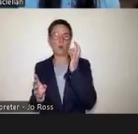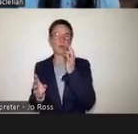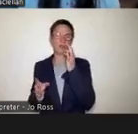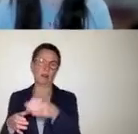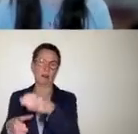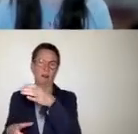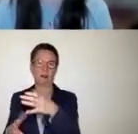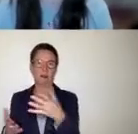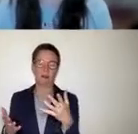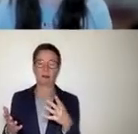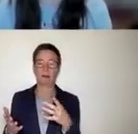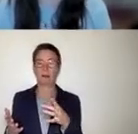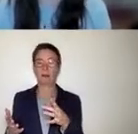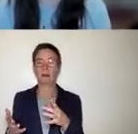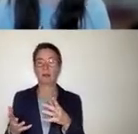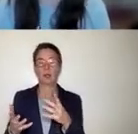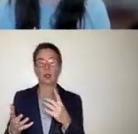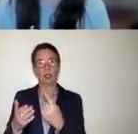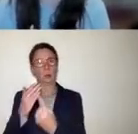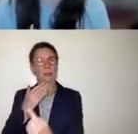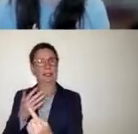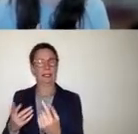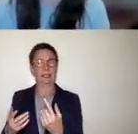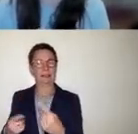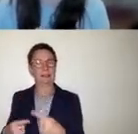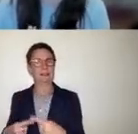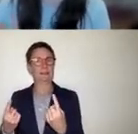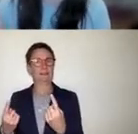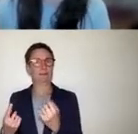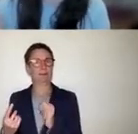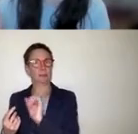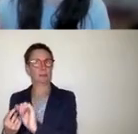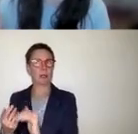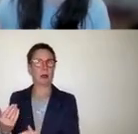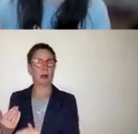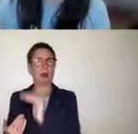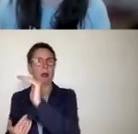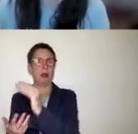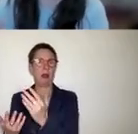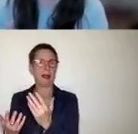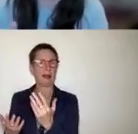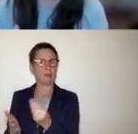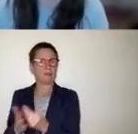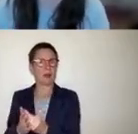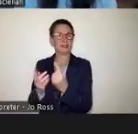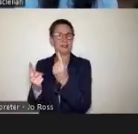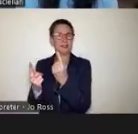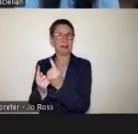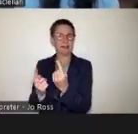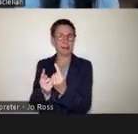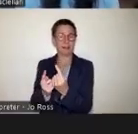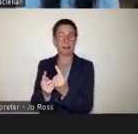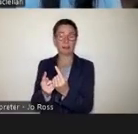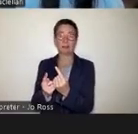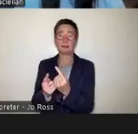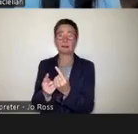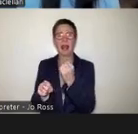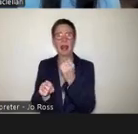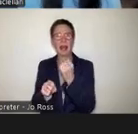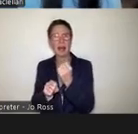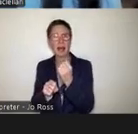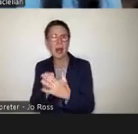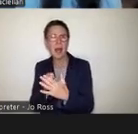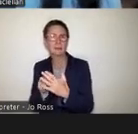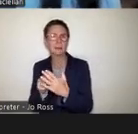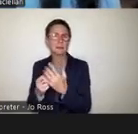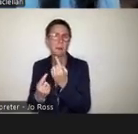quite unique and quite higher price items, so glass bottles of